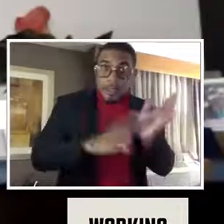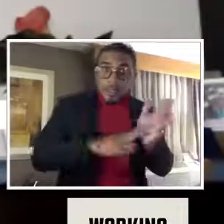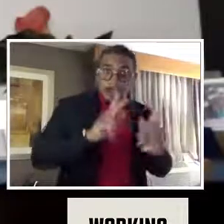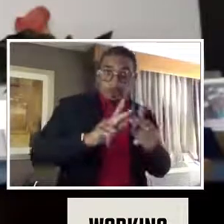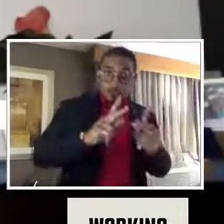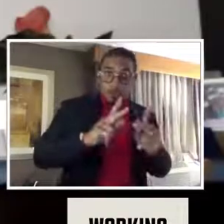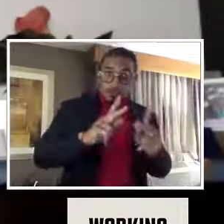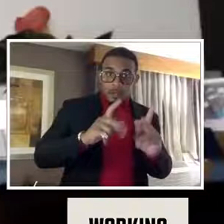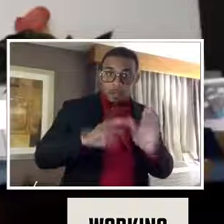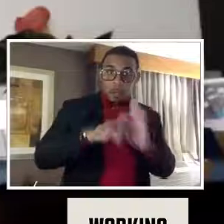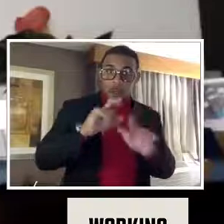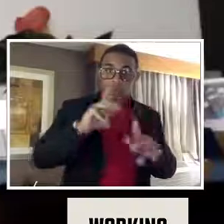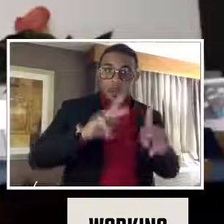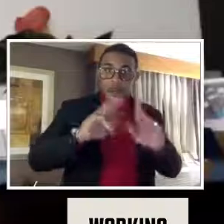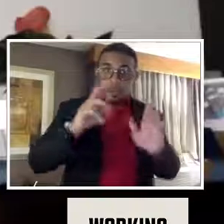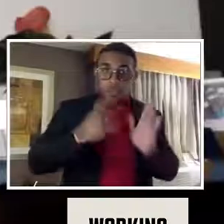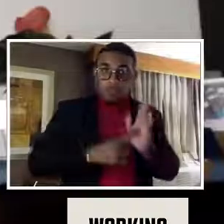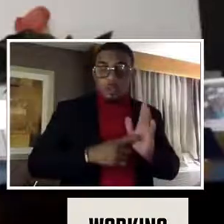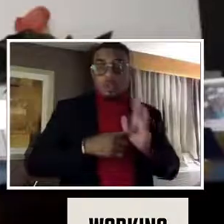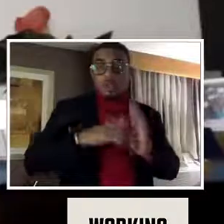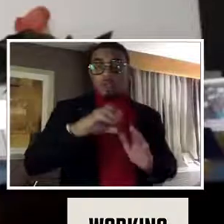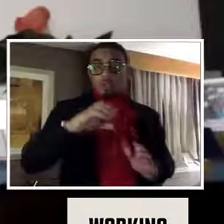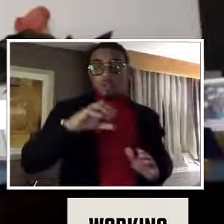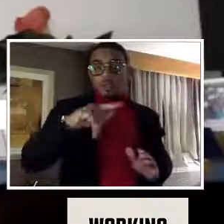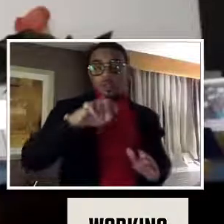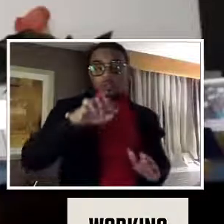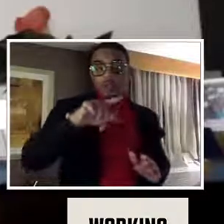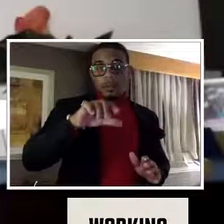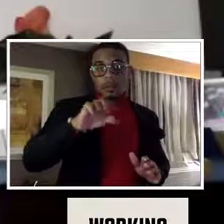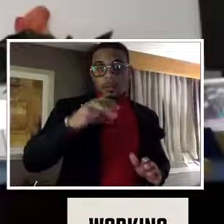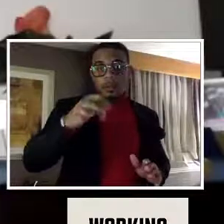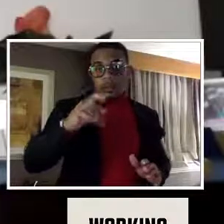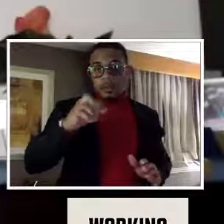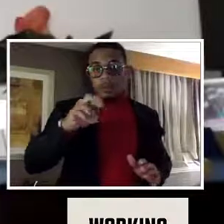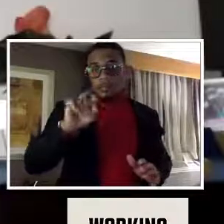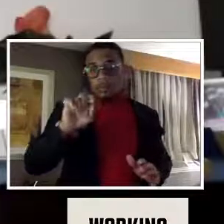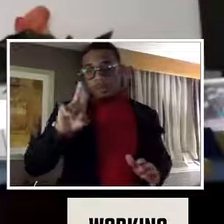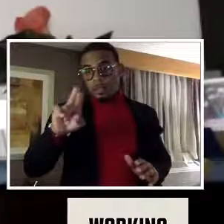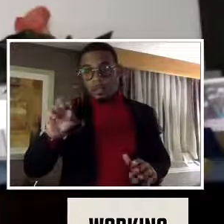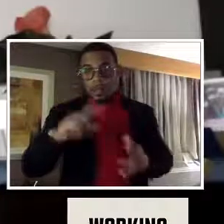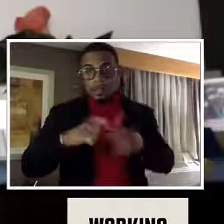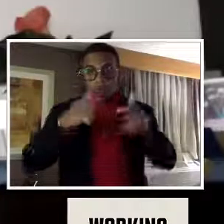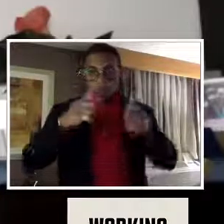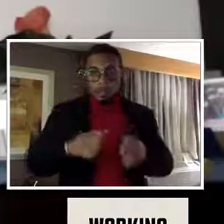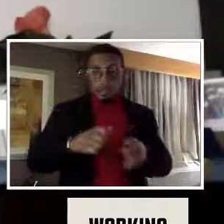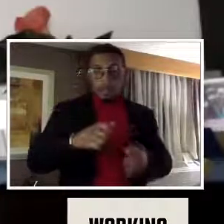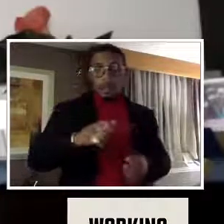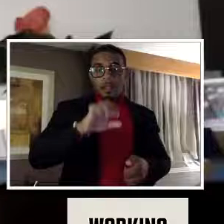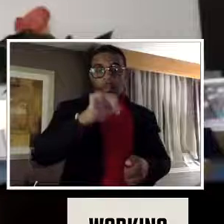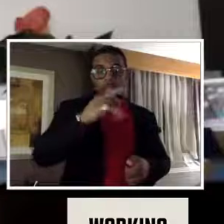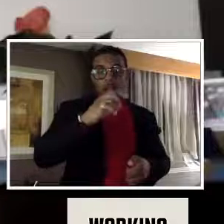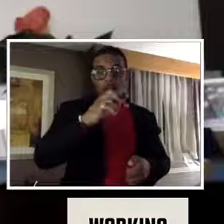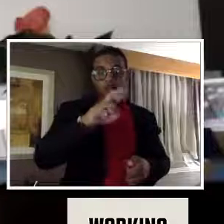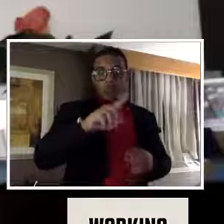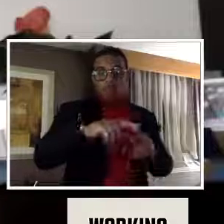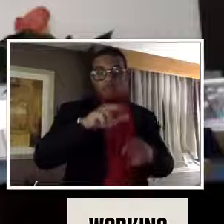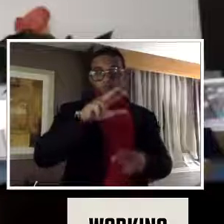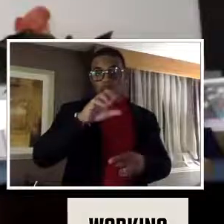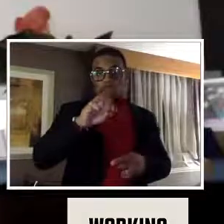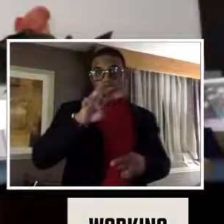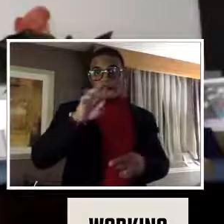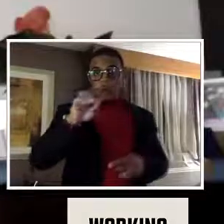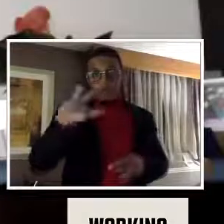People's Charter. Go to peoplescharter.us or text the word charter to 30403. Now, the first